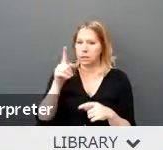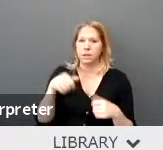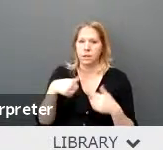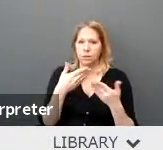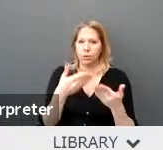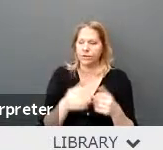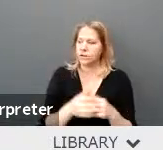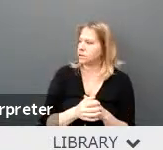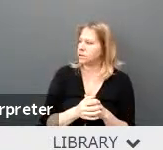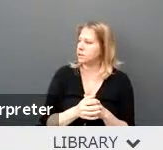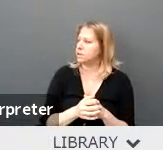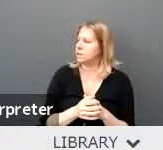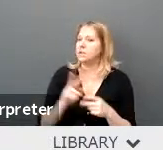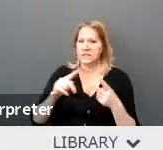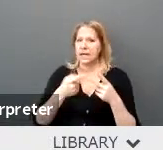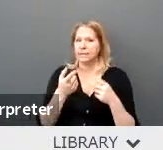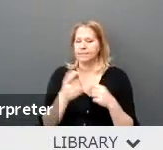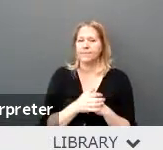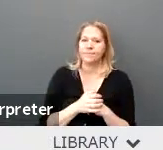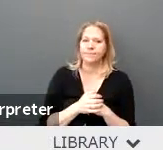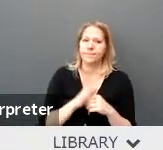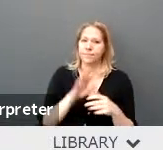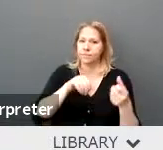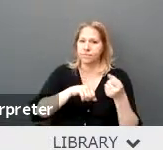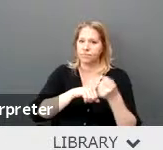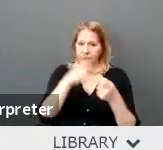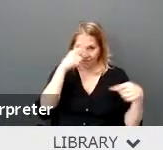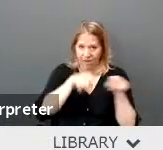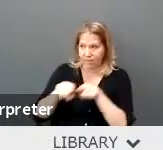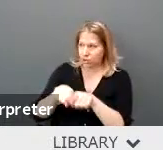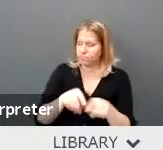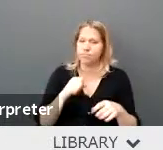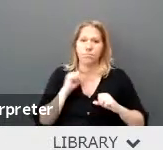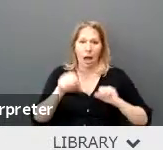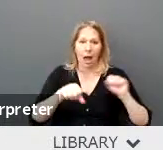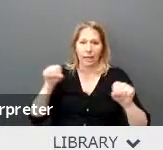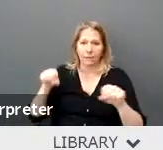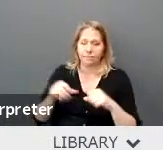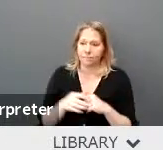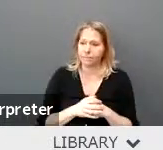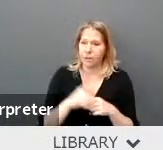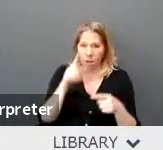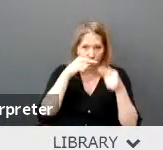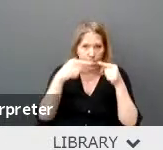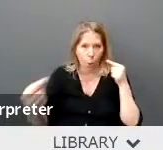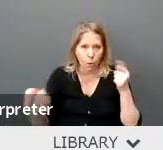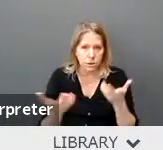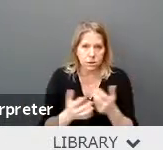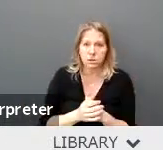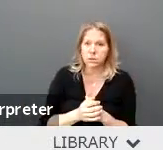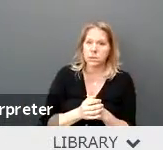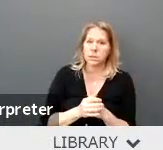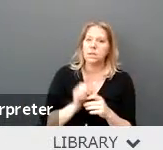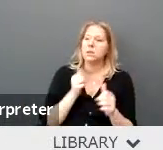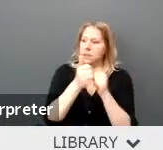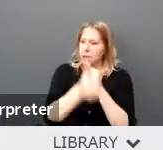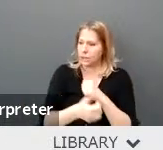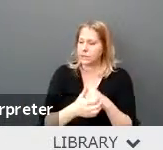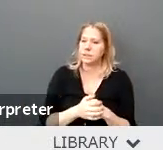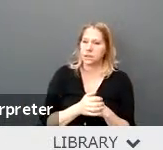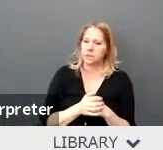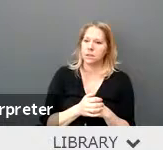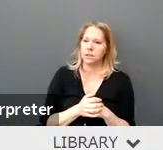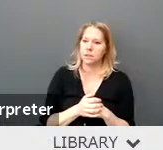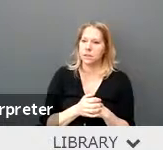So moved. Second. All in favor? Aye. All opposed? Motion